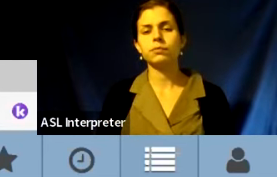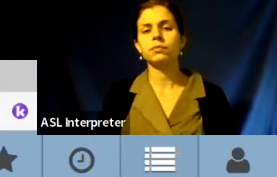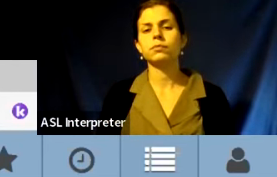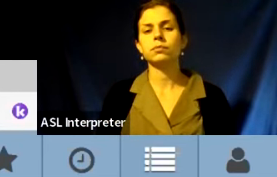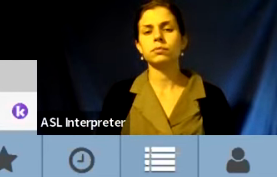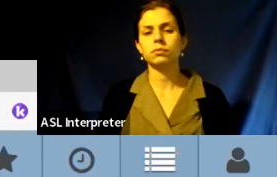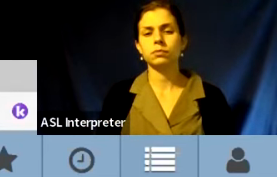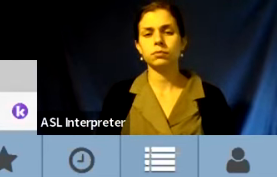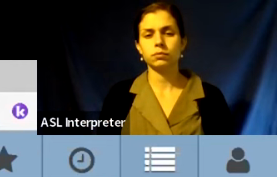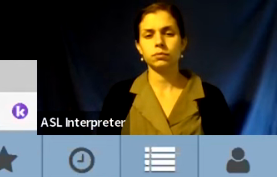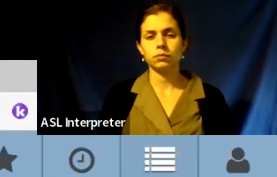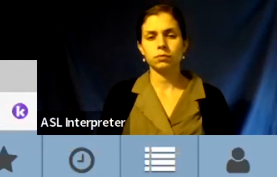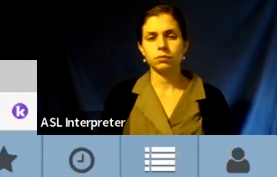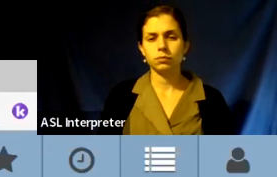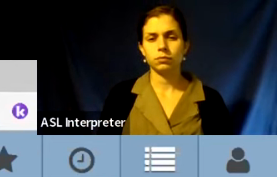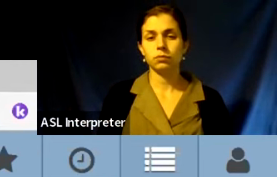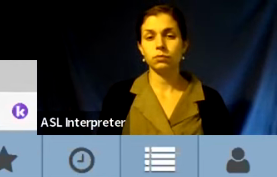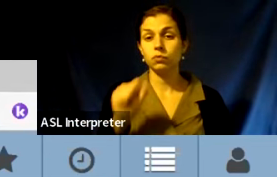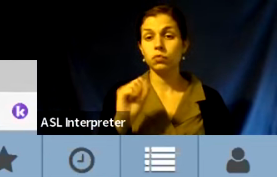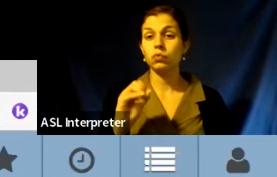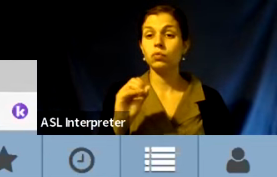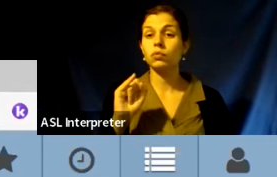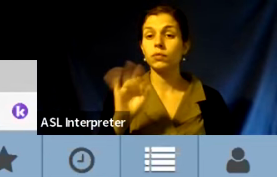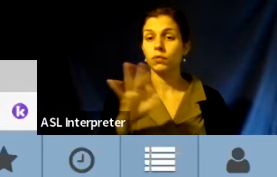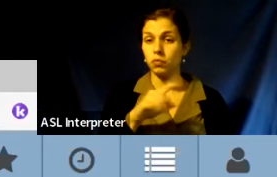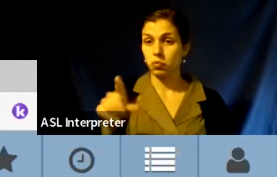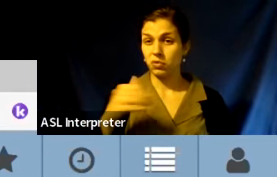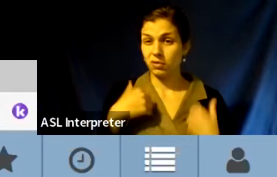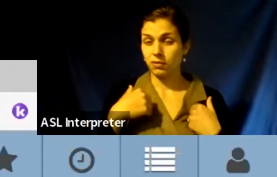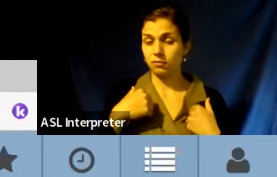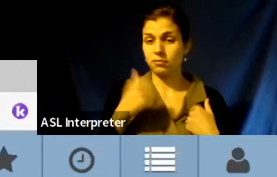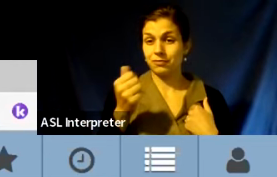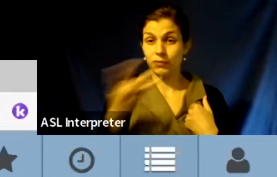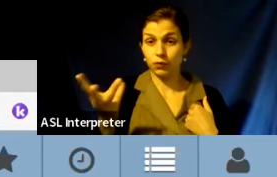something to be aware of if you have more than one student at Edmonds.